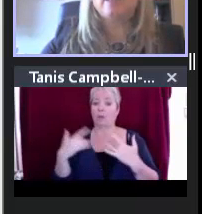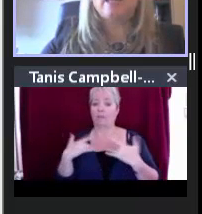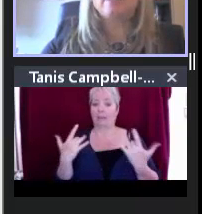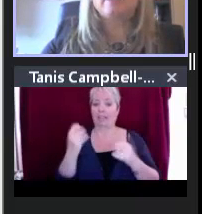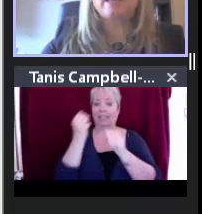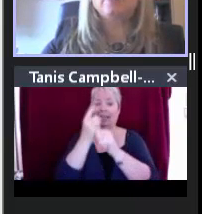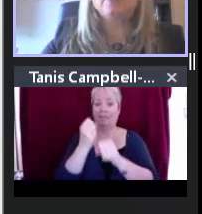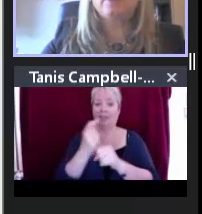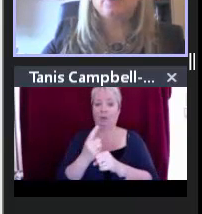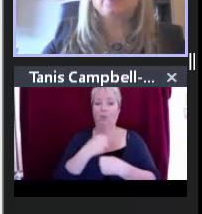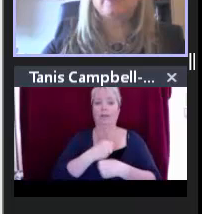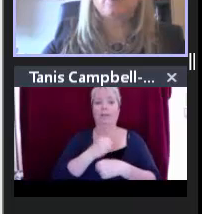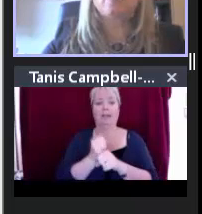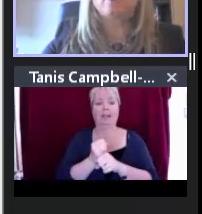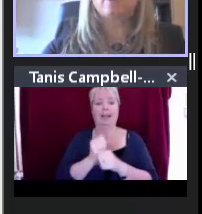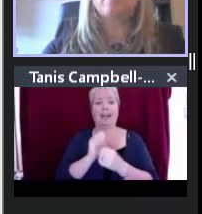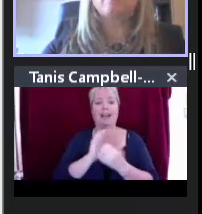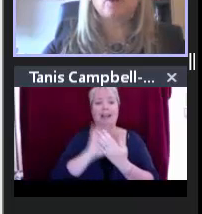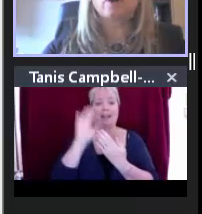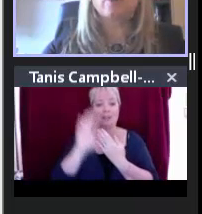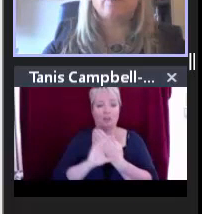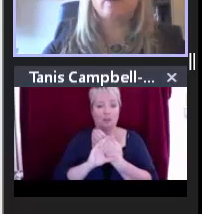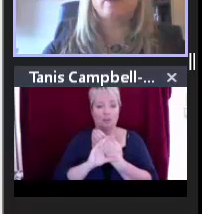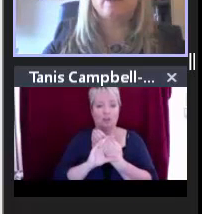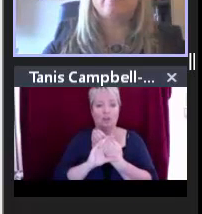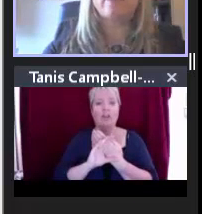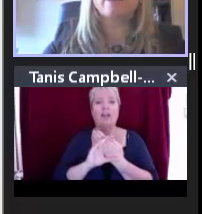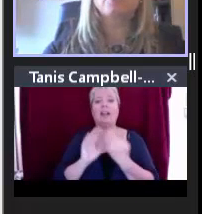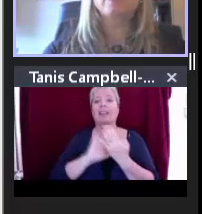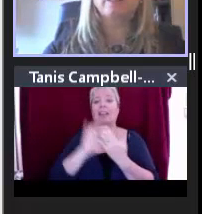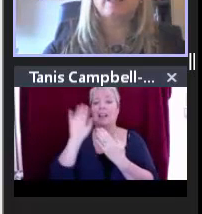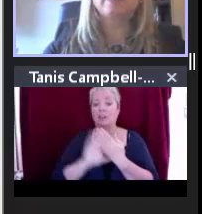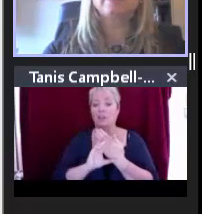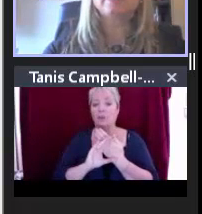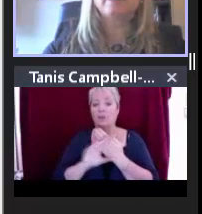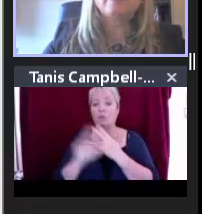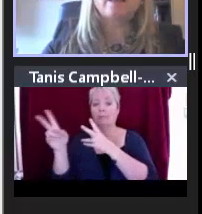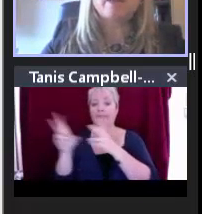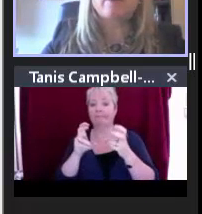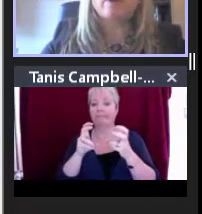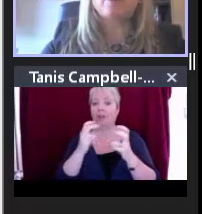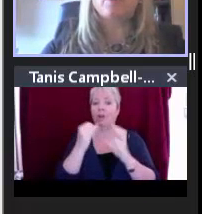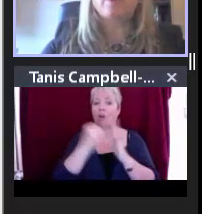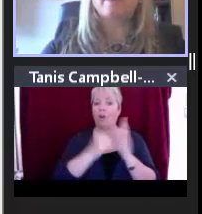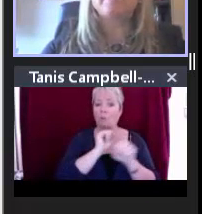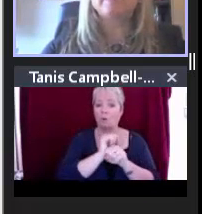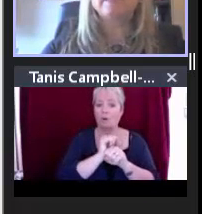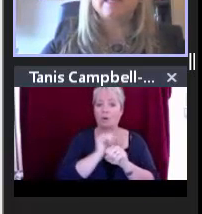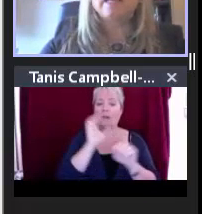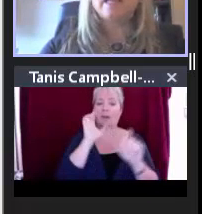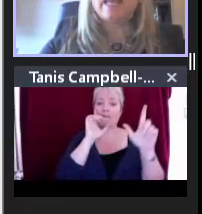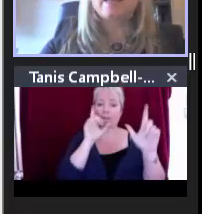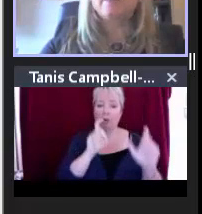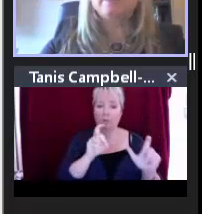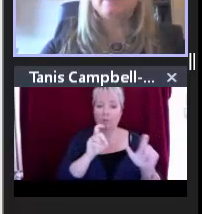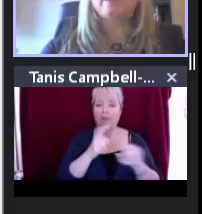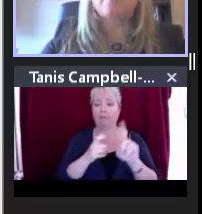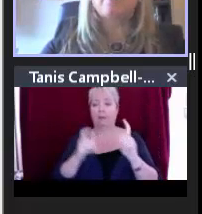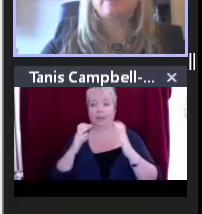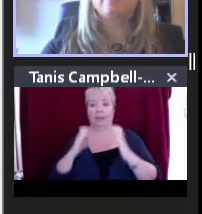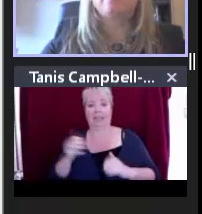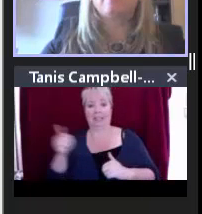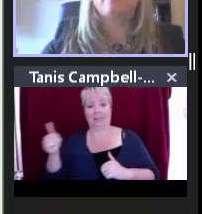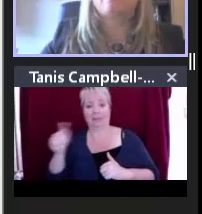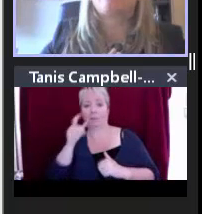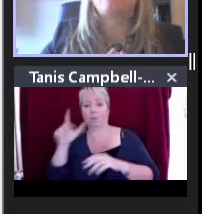calendar, and the calendar features the artwork and photography of actual clients coming out of our programs. And this is